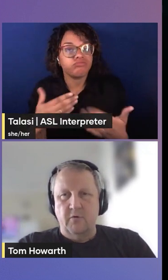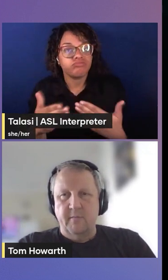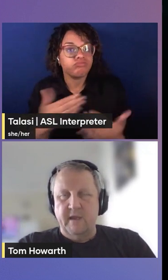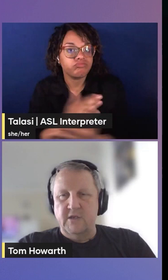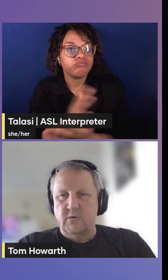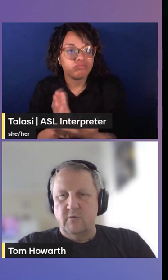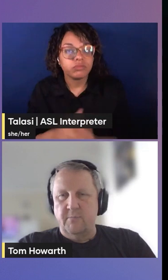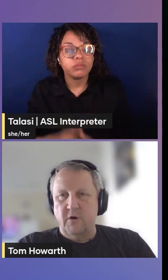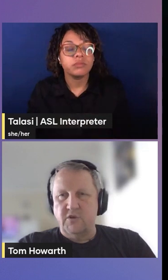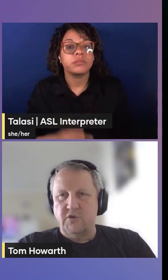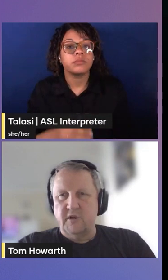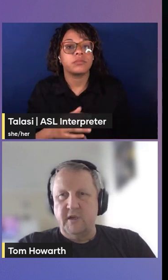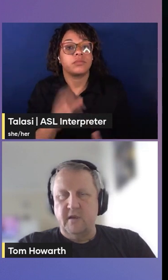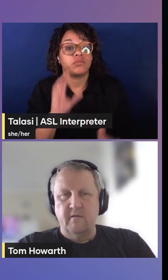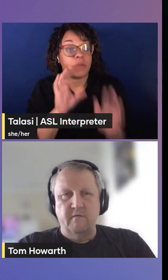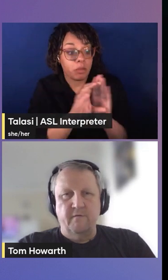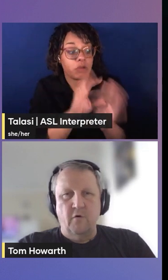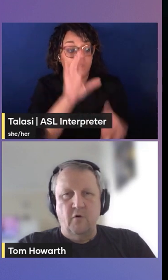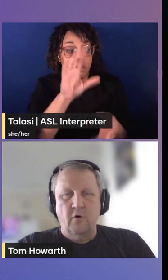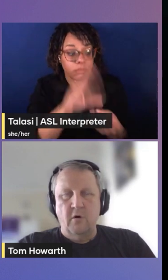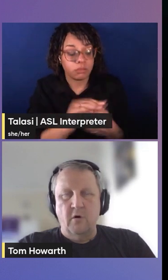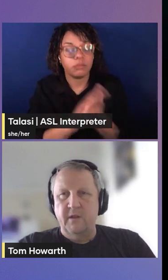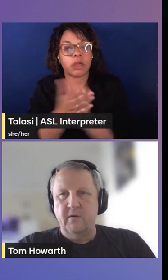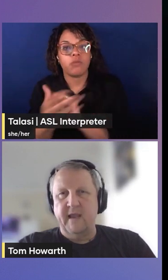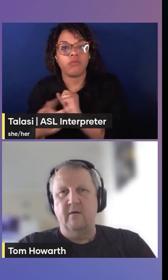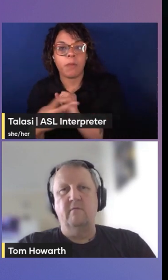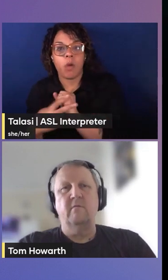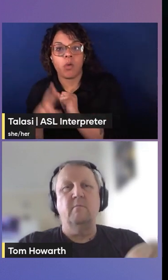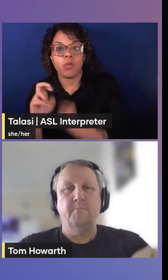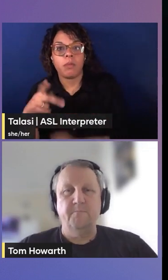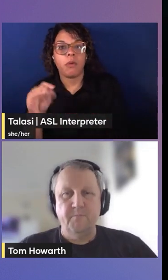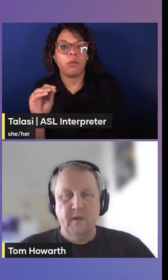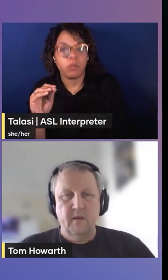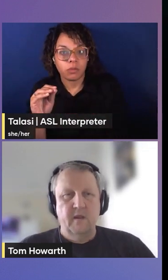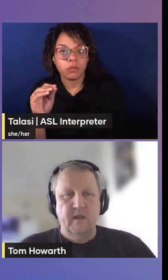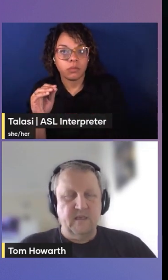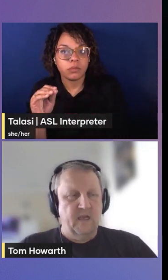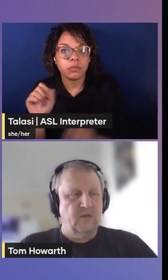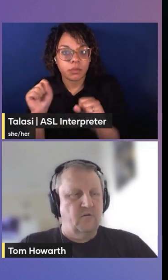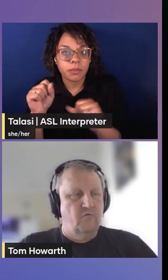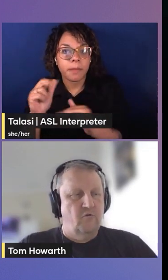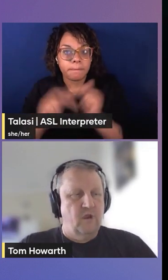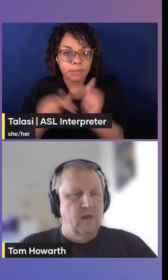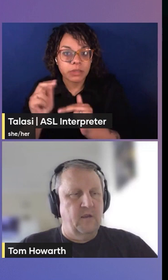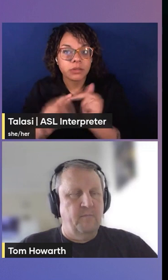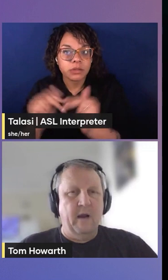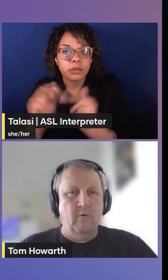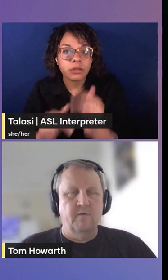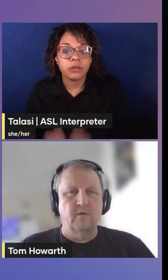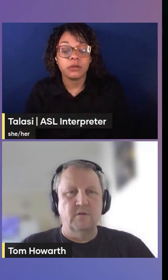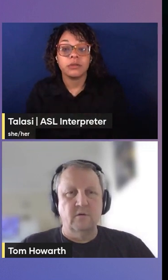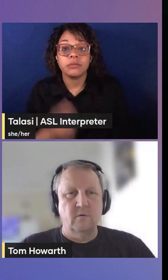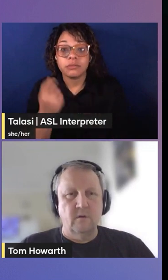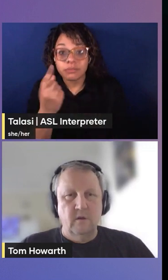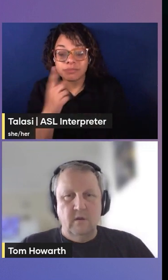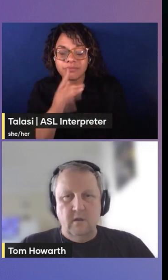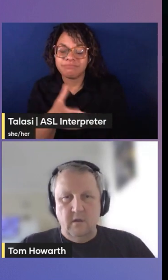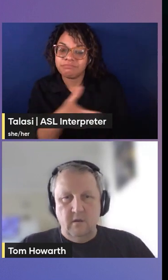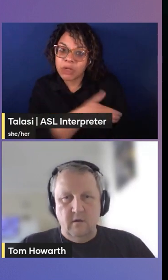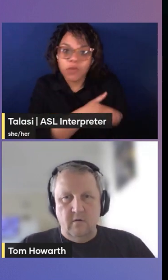and put them into a repository for building out. It's actually a really powerful